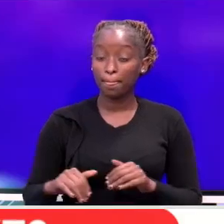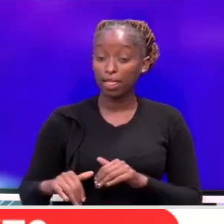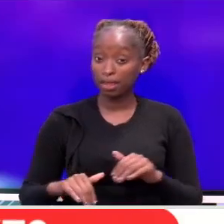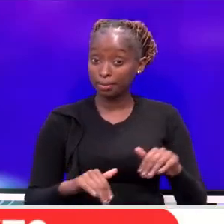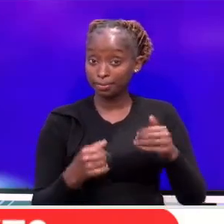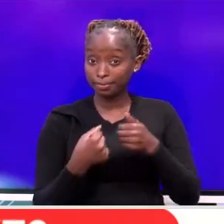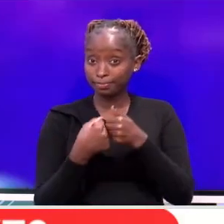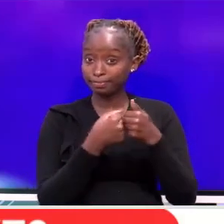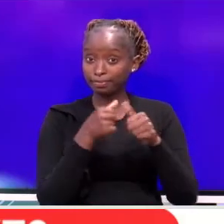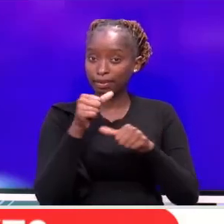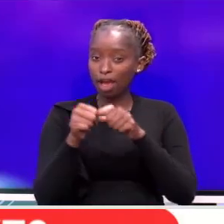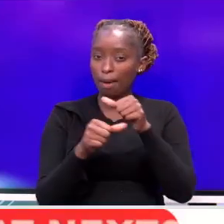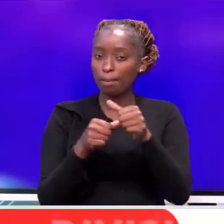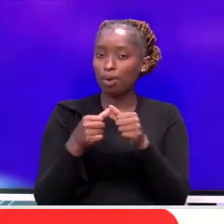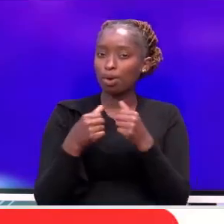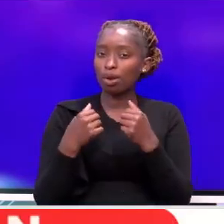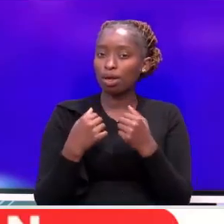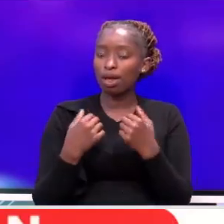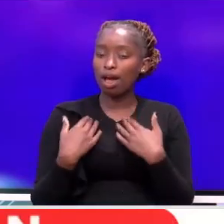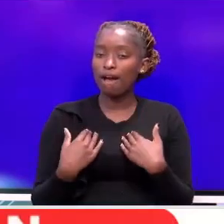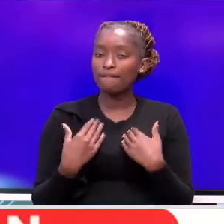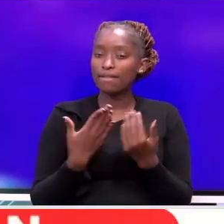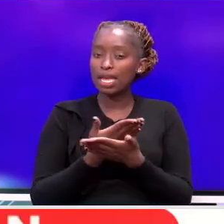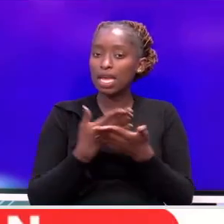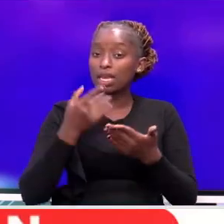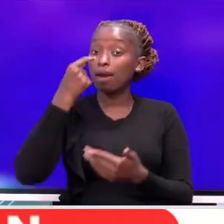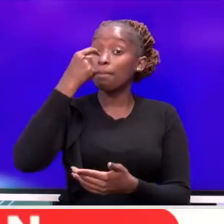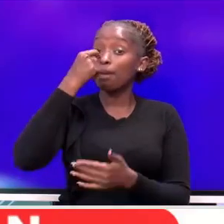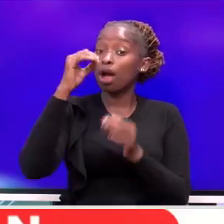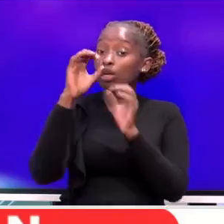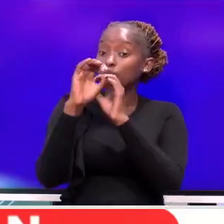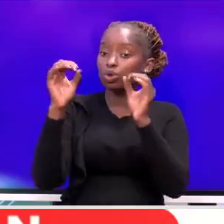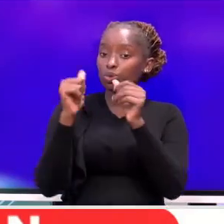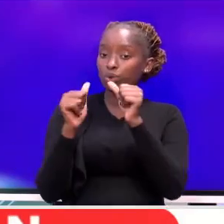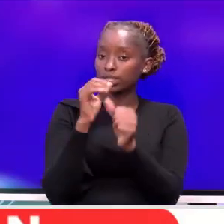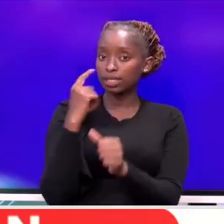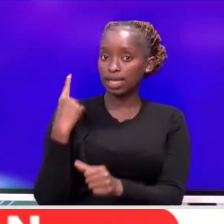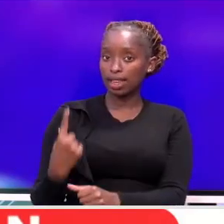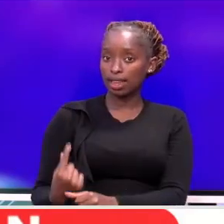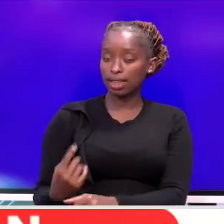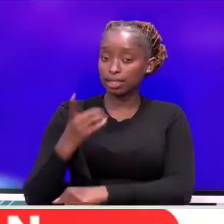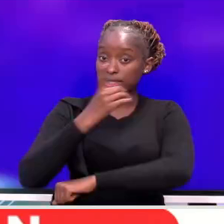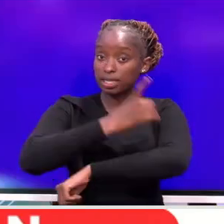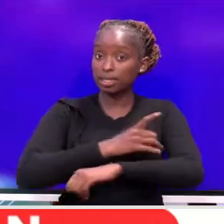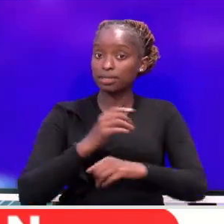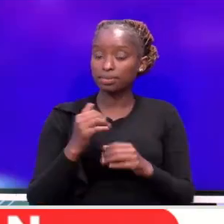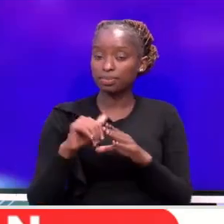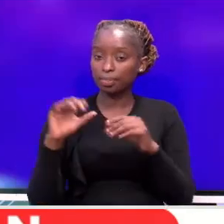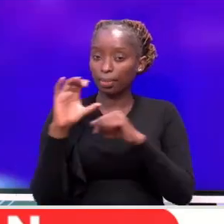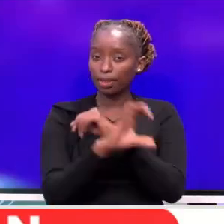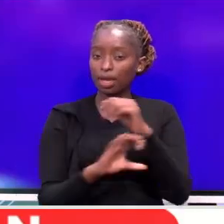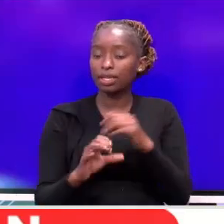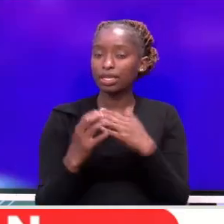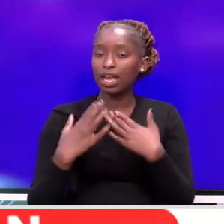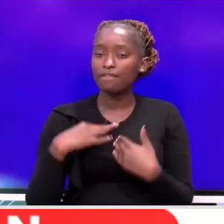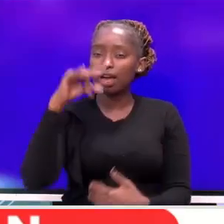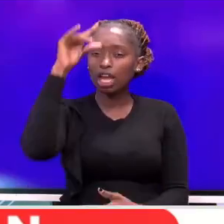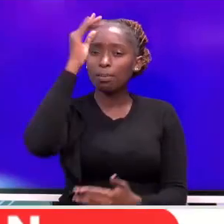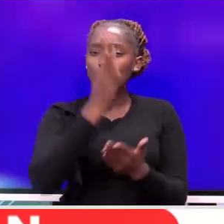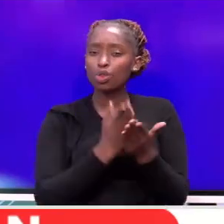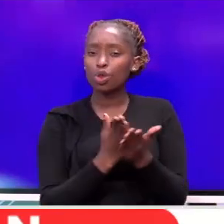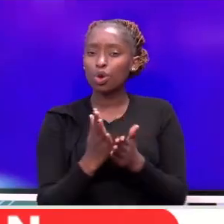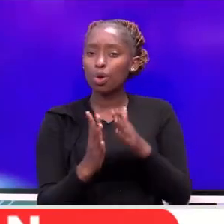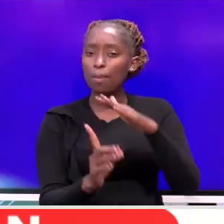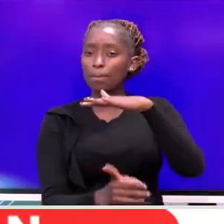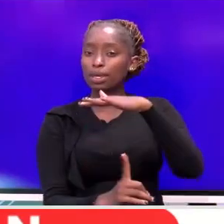Challenges of lack of vaccination for newborn children, which has been witnessed in recent days throughout the country. The government, through the Minister of Health,